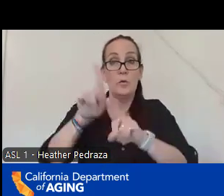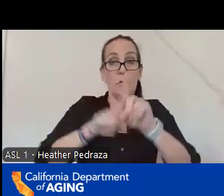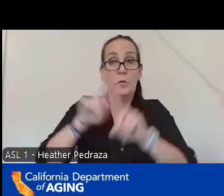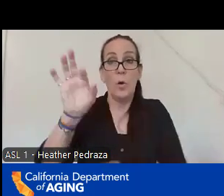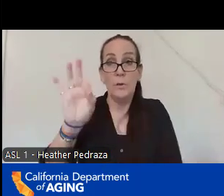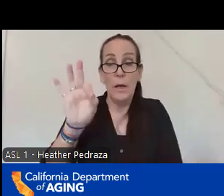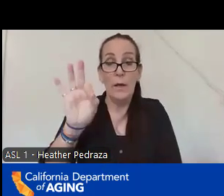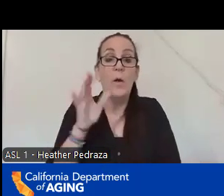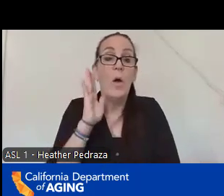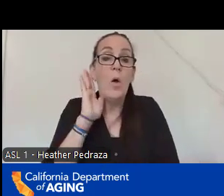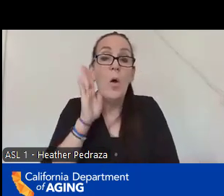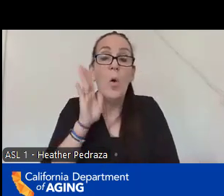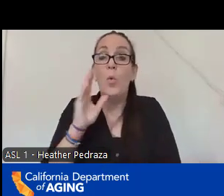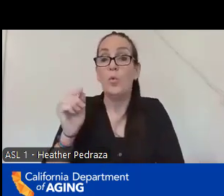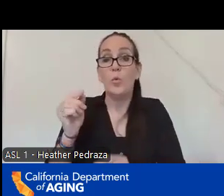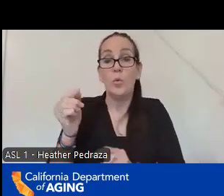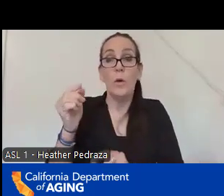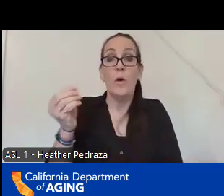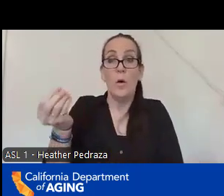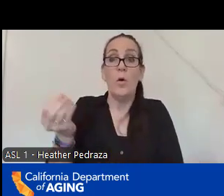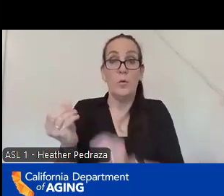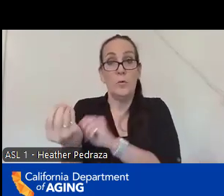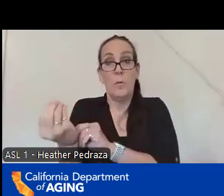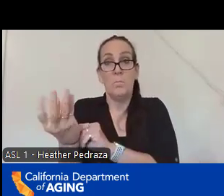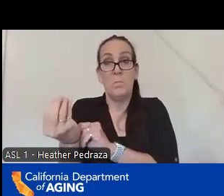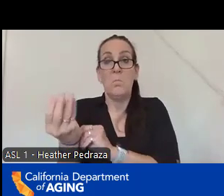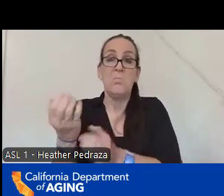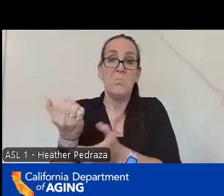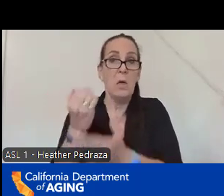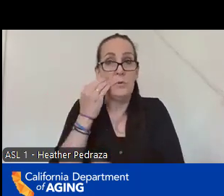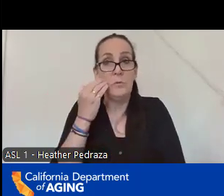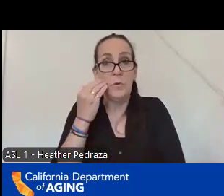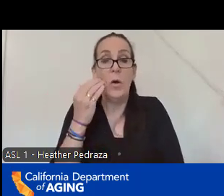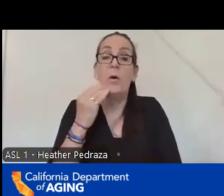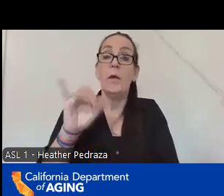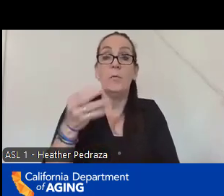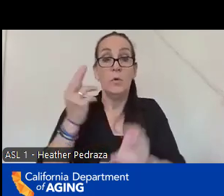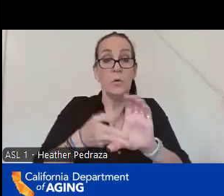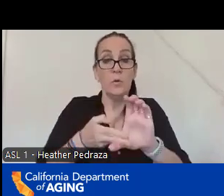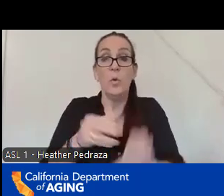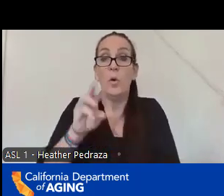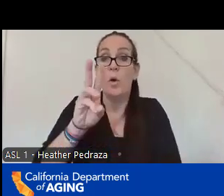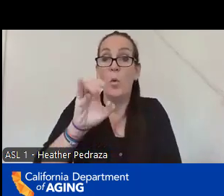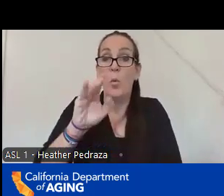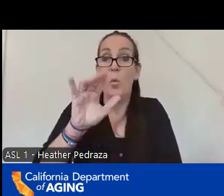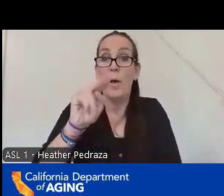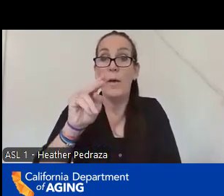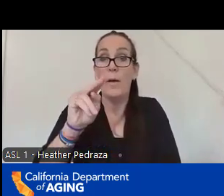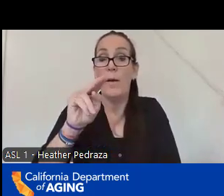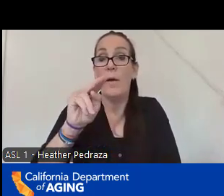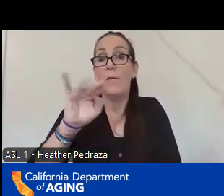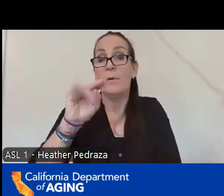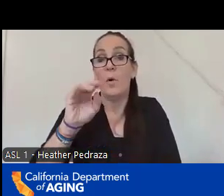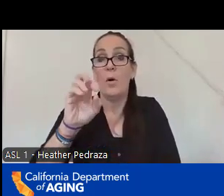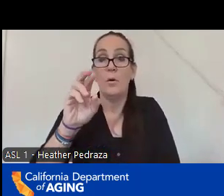that will indicate to us. And if you're joining by the Zoom webinar function, you have a raised hand icon. If I